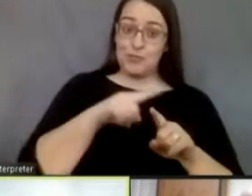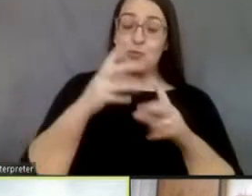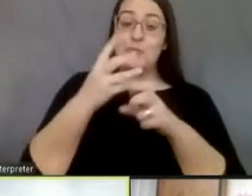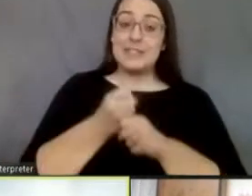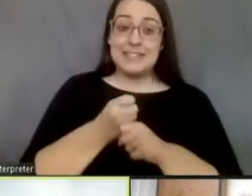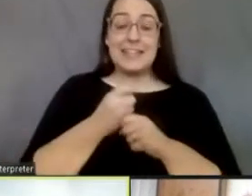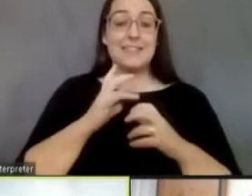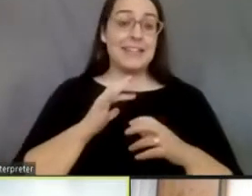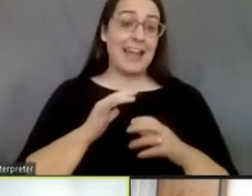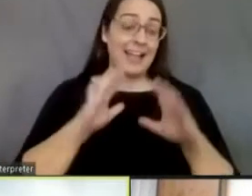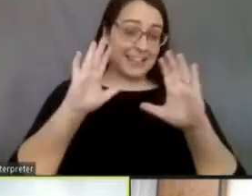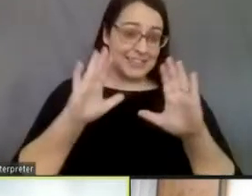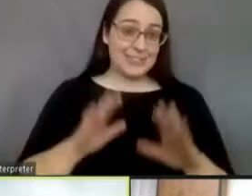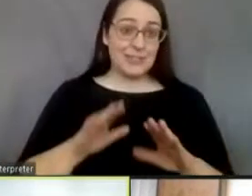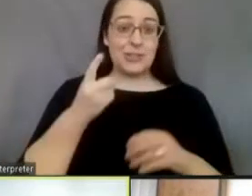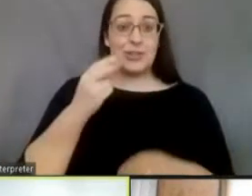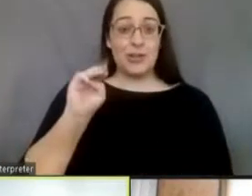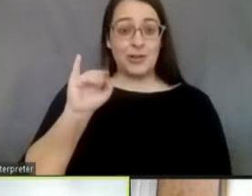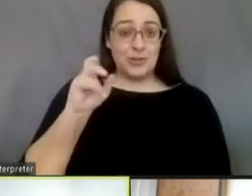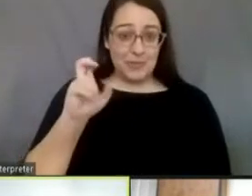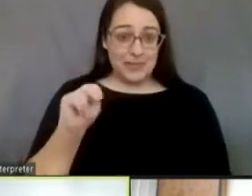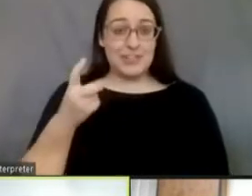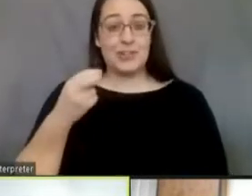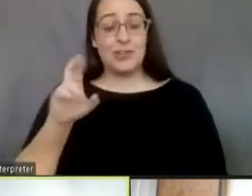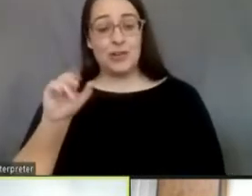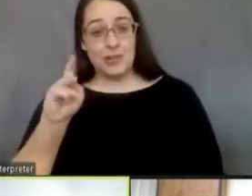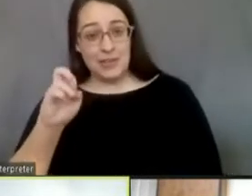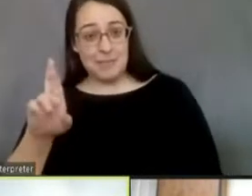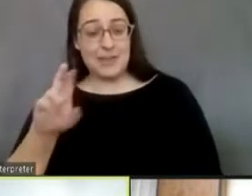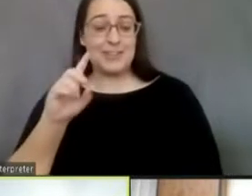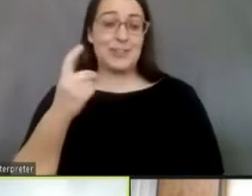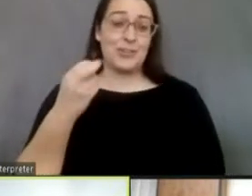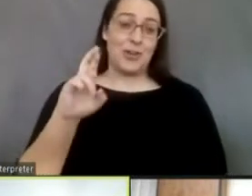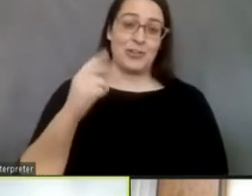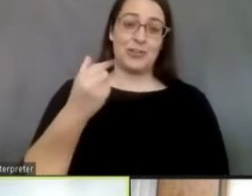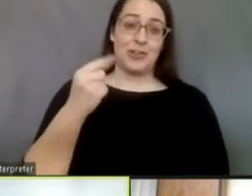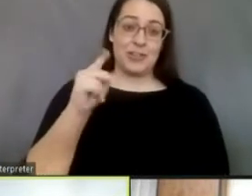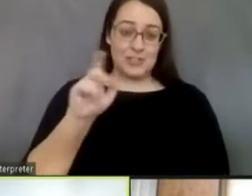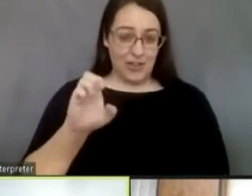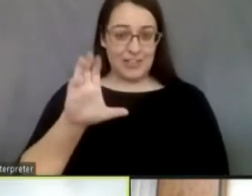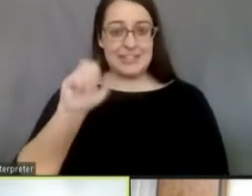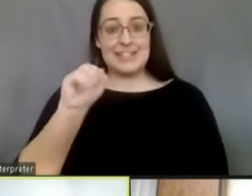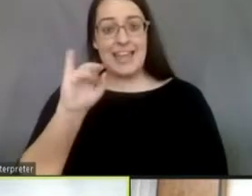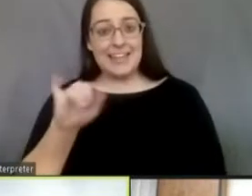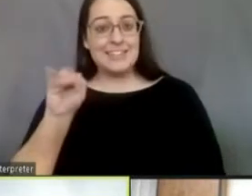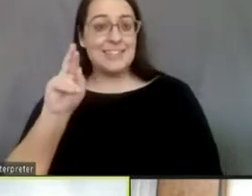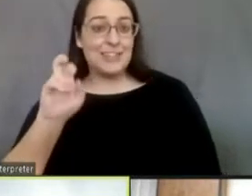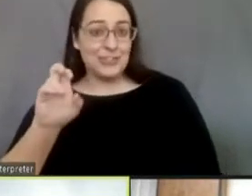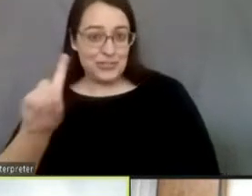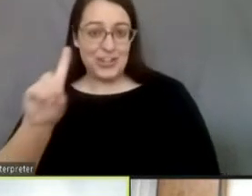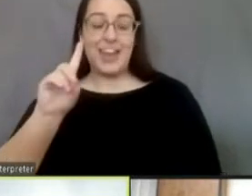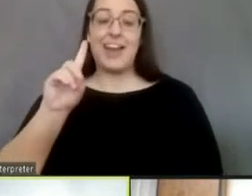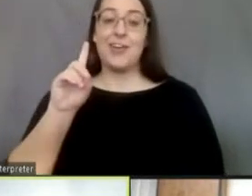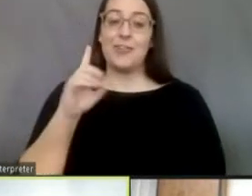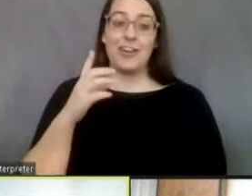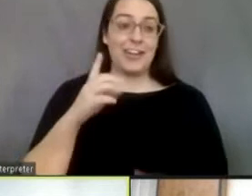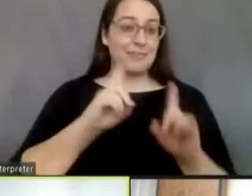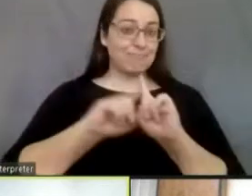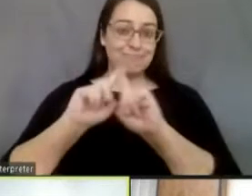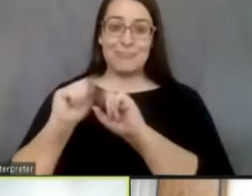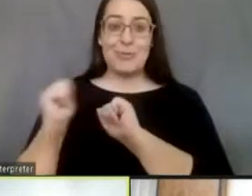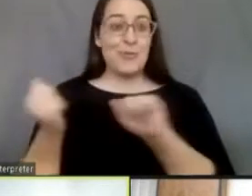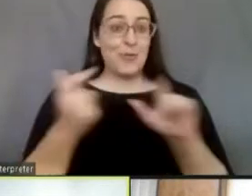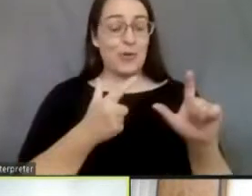Service Award. Dr. Gonzalez, Dr. Milton, Dr. Lementier, Dr. Weiss, Casey, Jared Miller. I'm